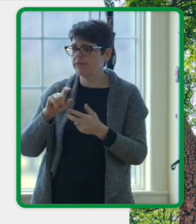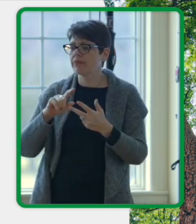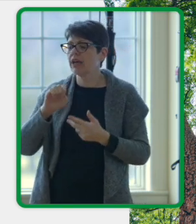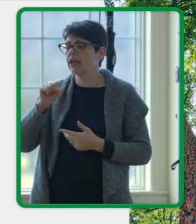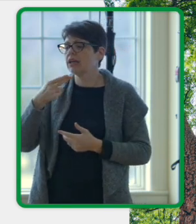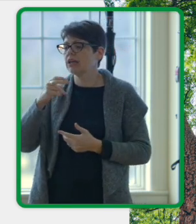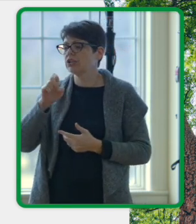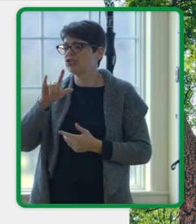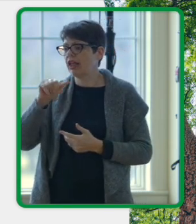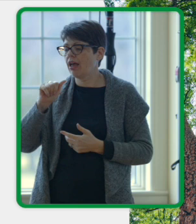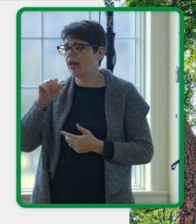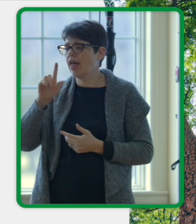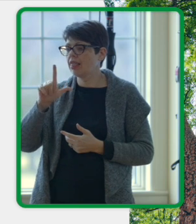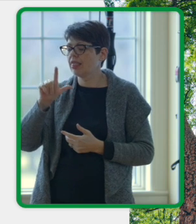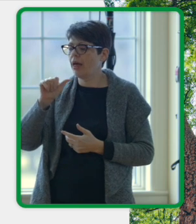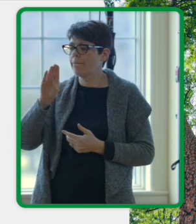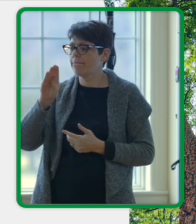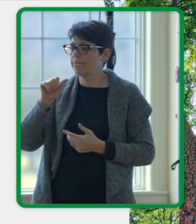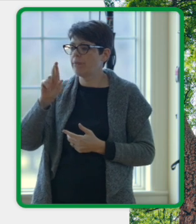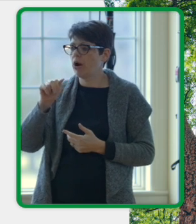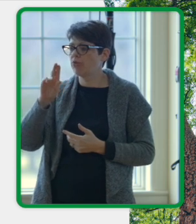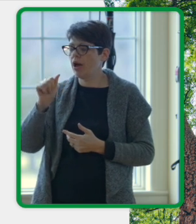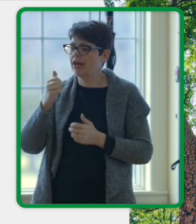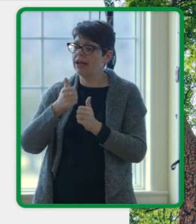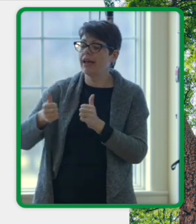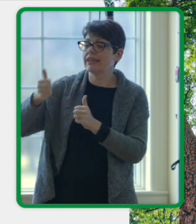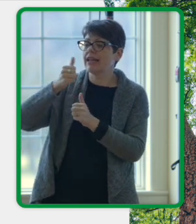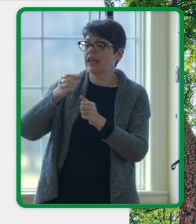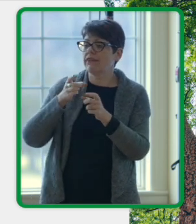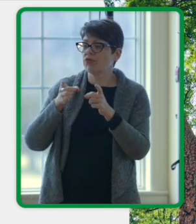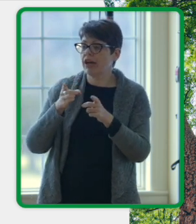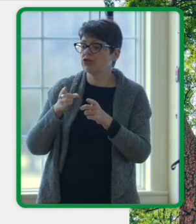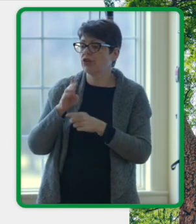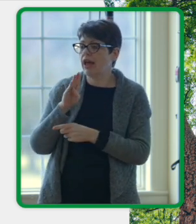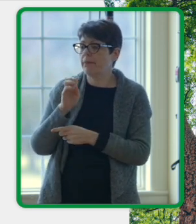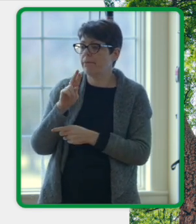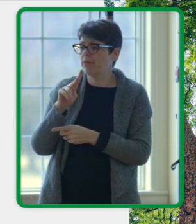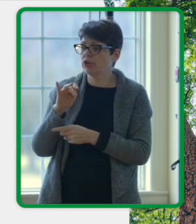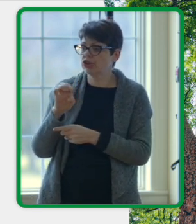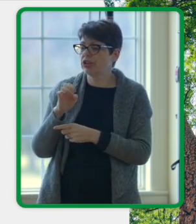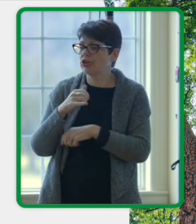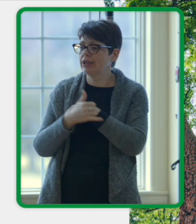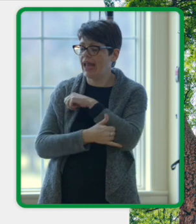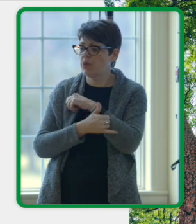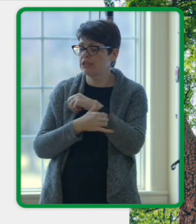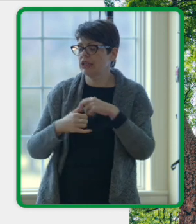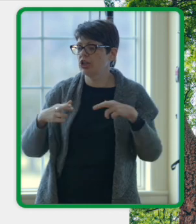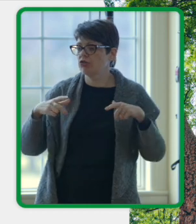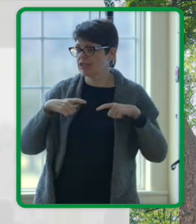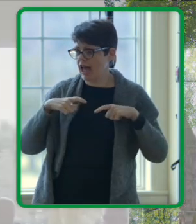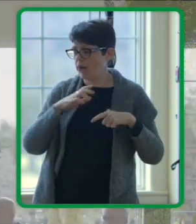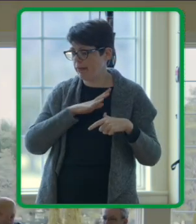LaBarbera. Sheila is Executive Director at the Berkshire County Retirement Board. And